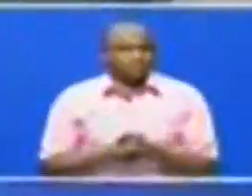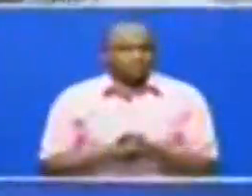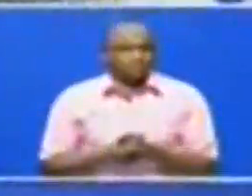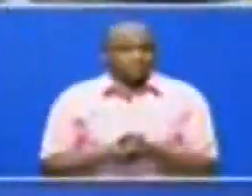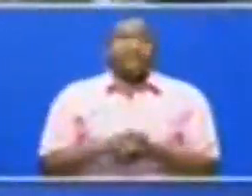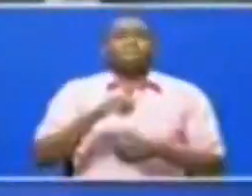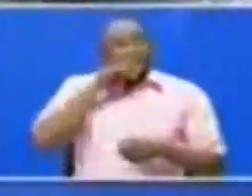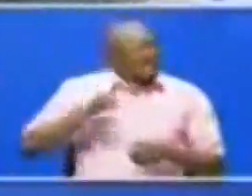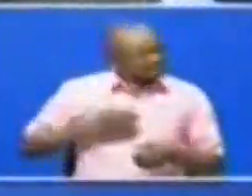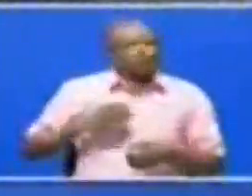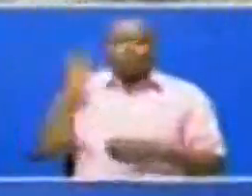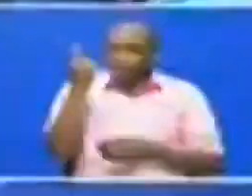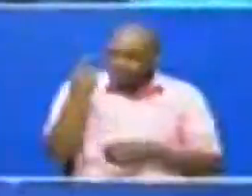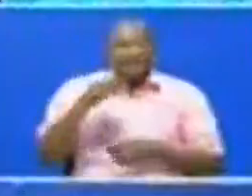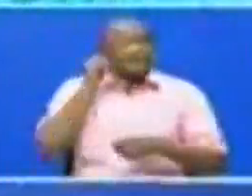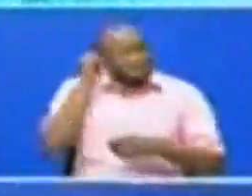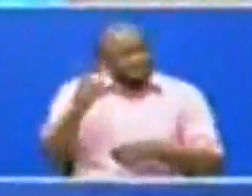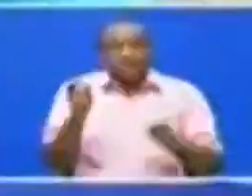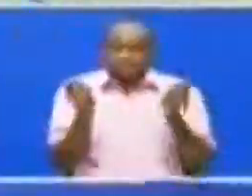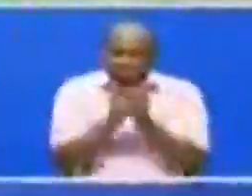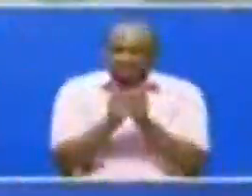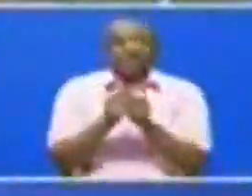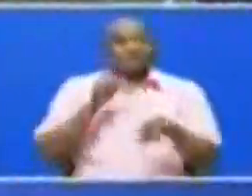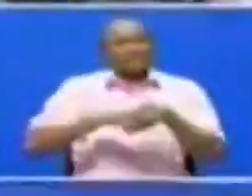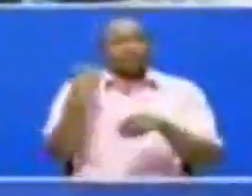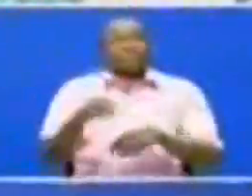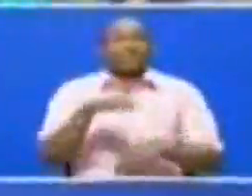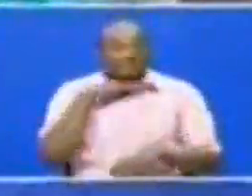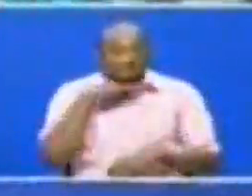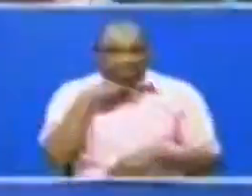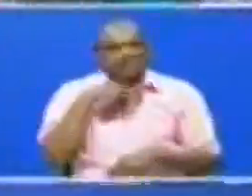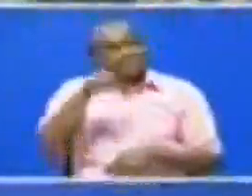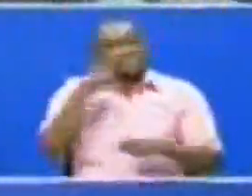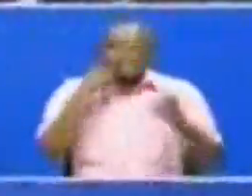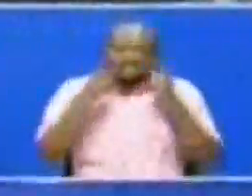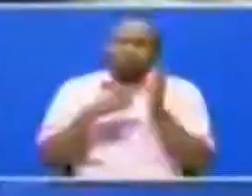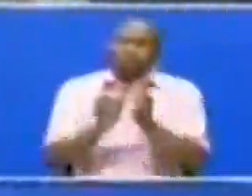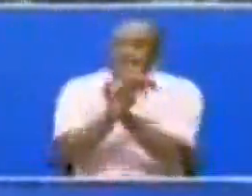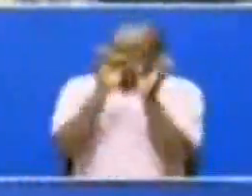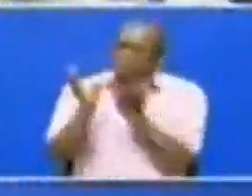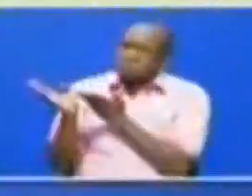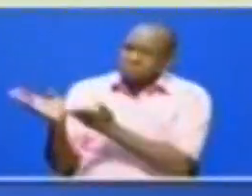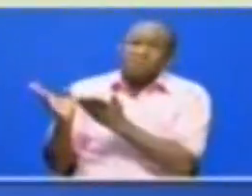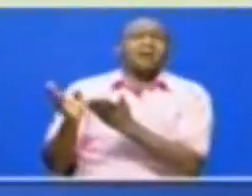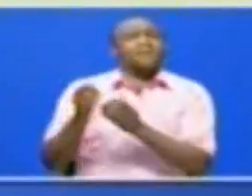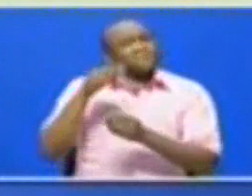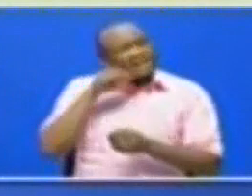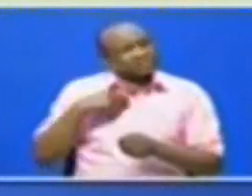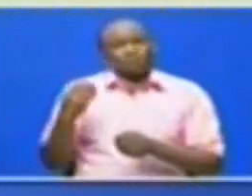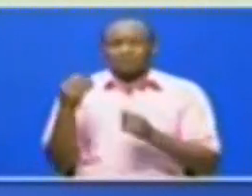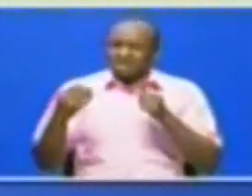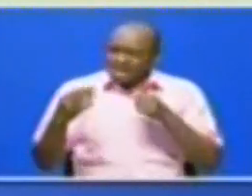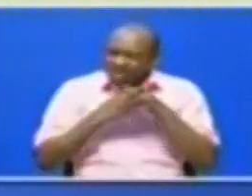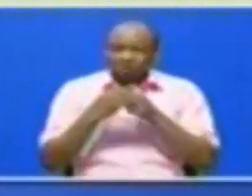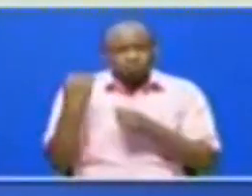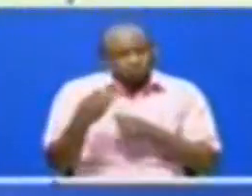the parents can understand the pain of losing a child. The distraught cries painting a picture of what the parents of the lost 8 young